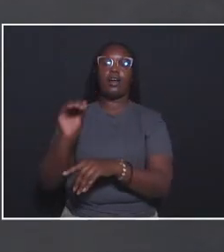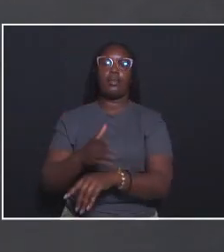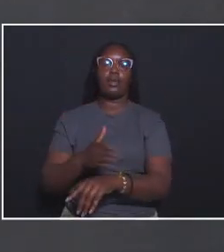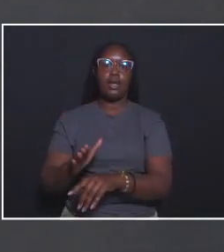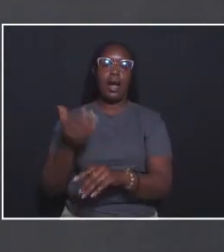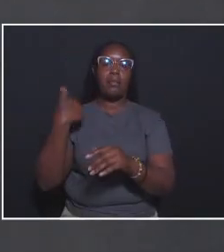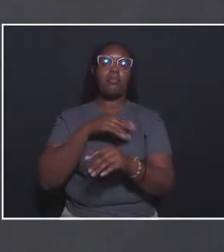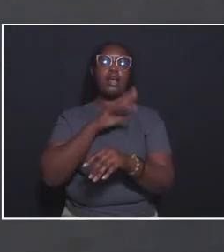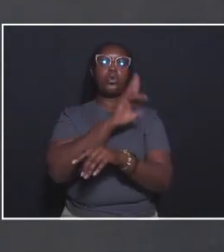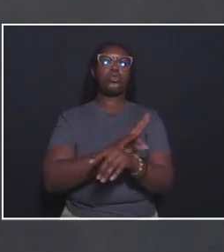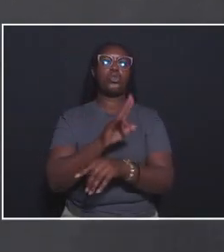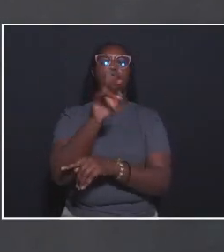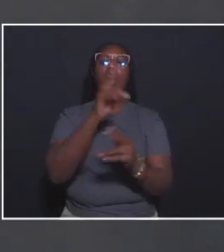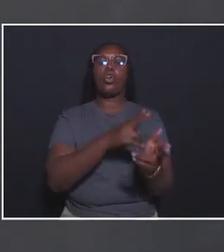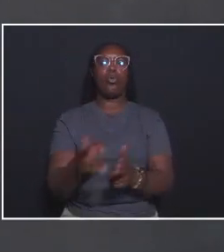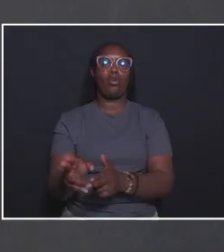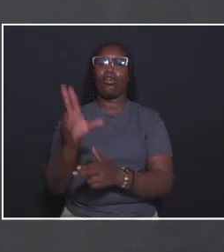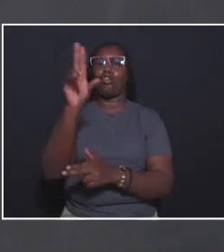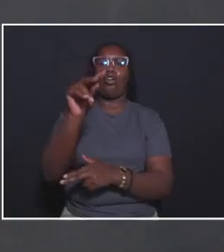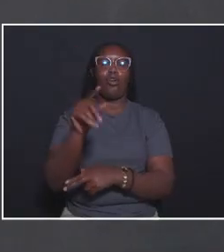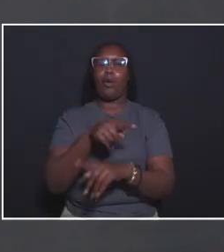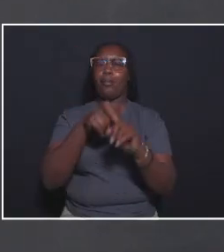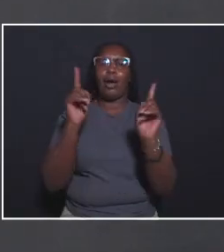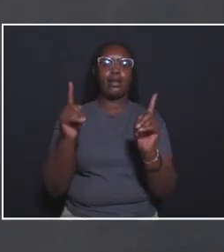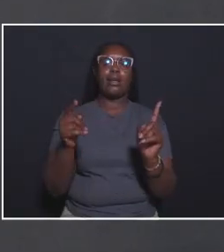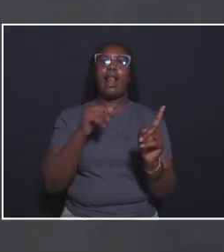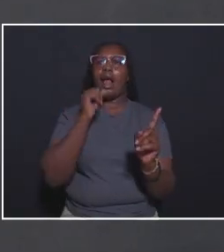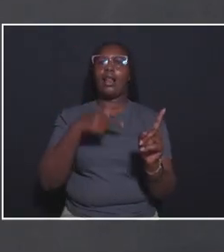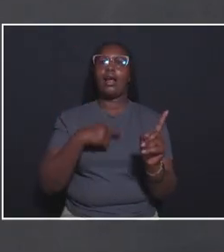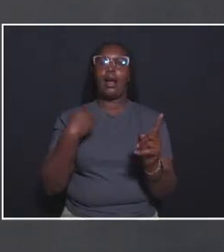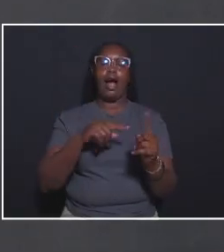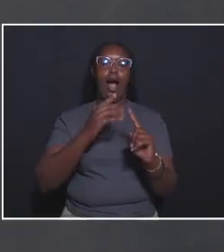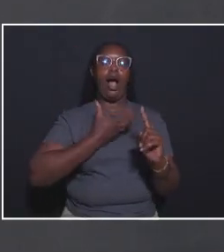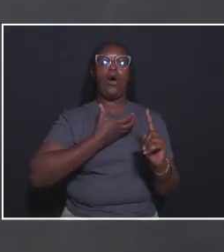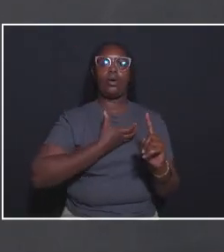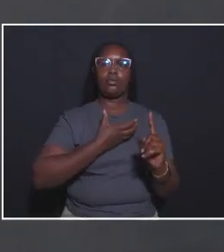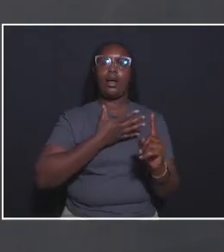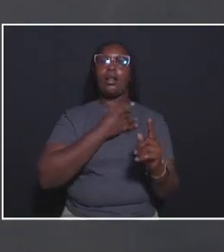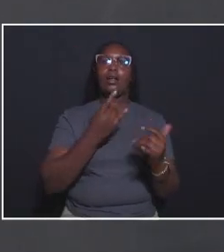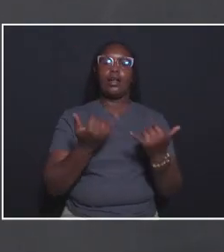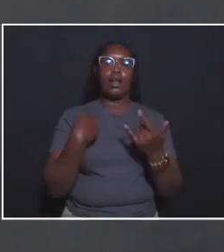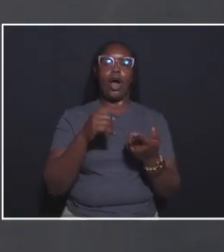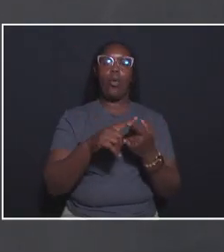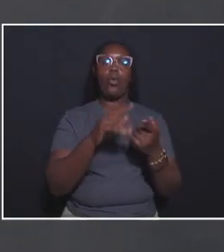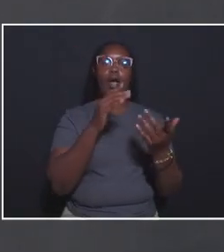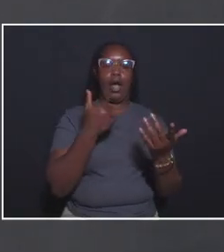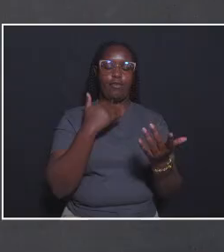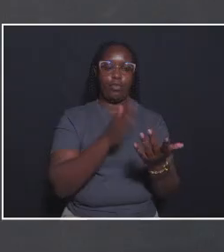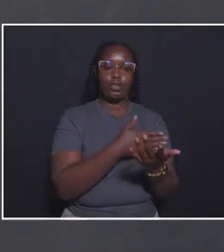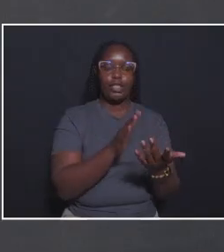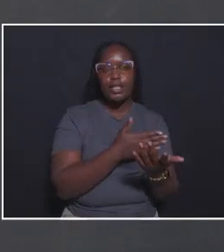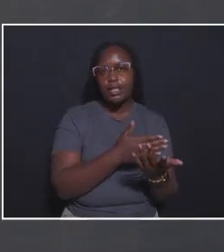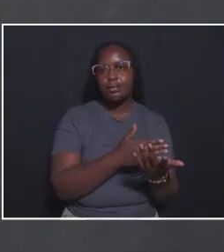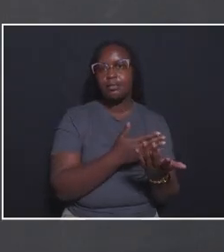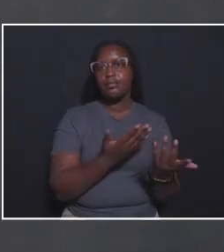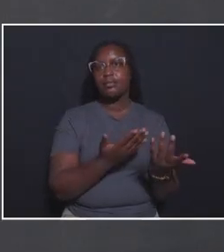generic, it is like our, now here you can play those things,